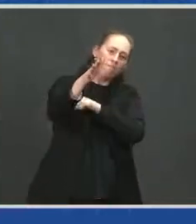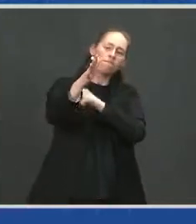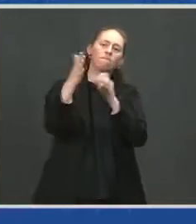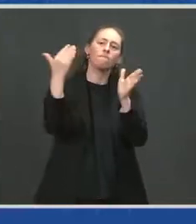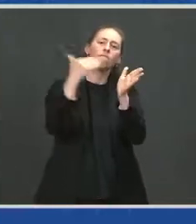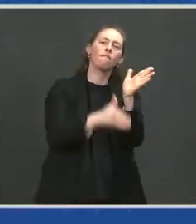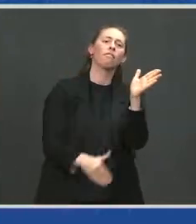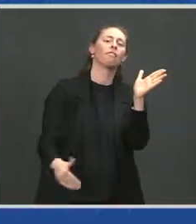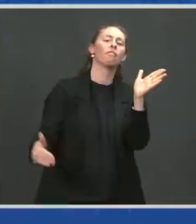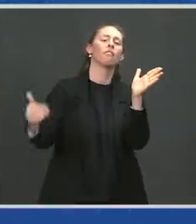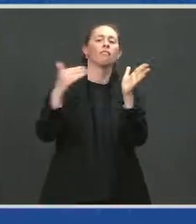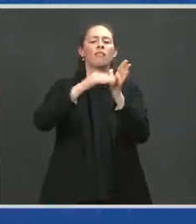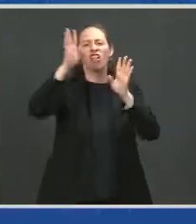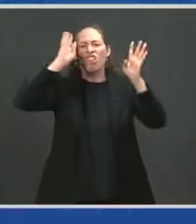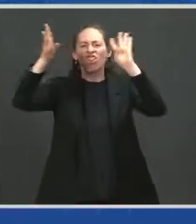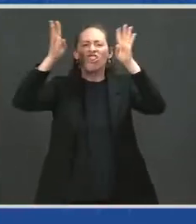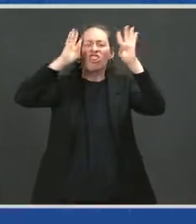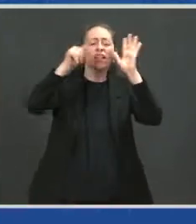killings.